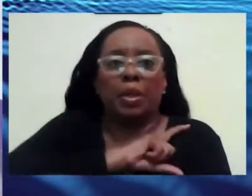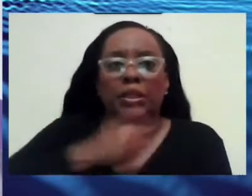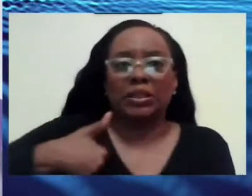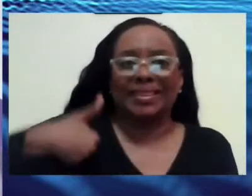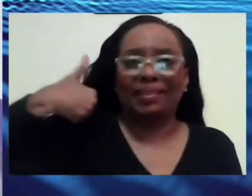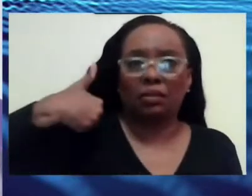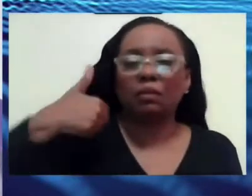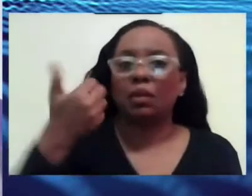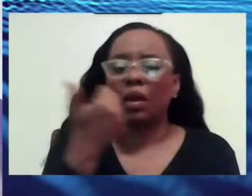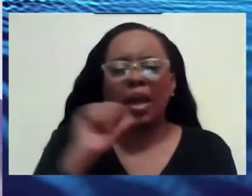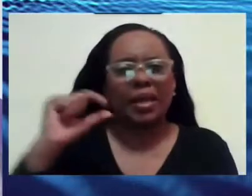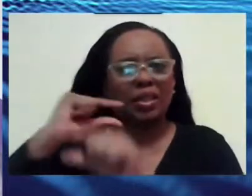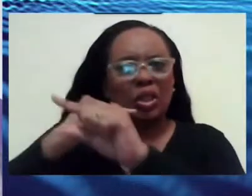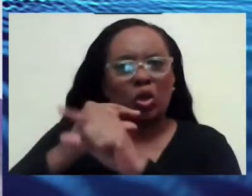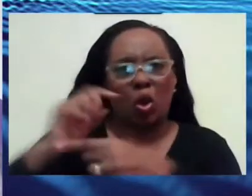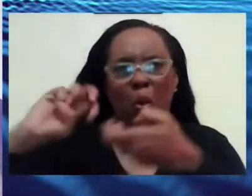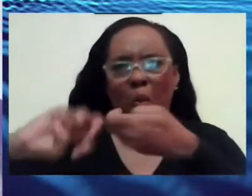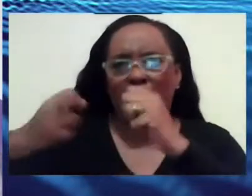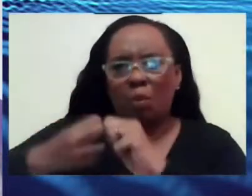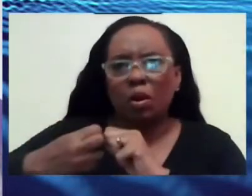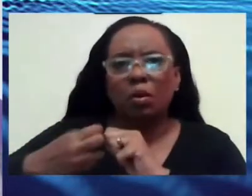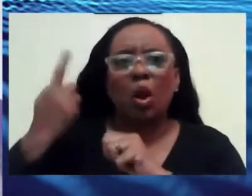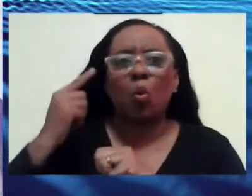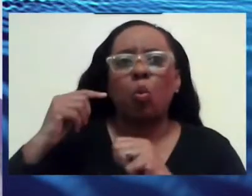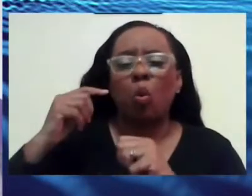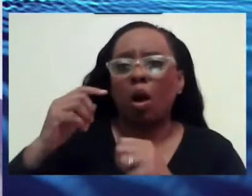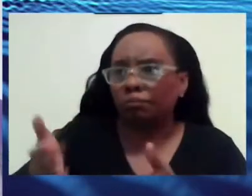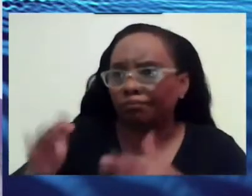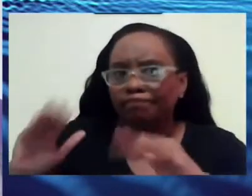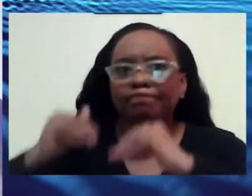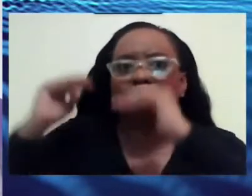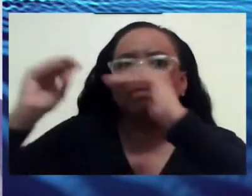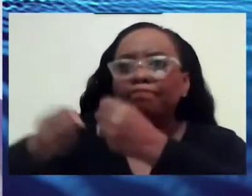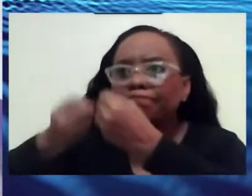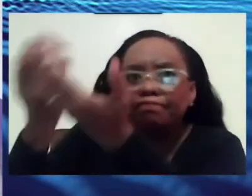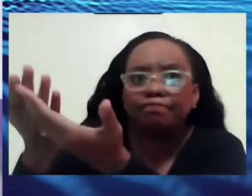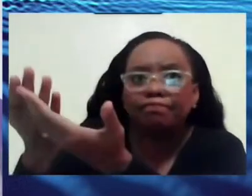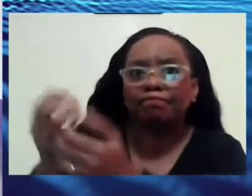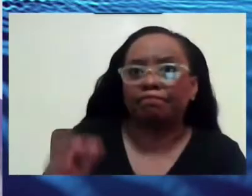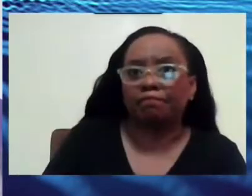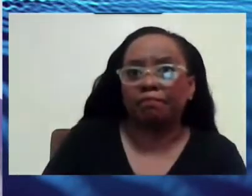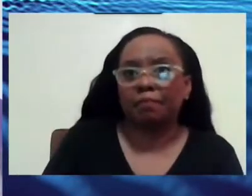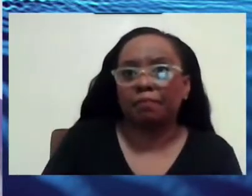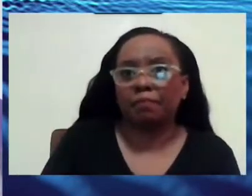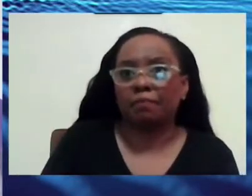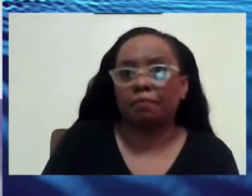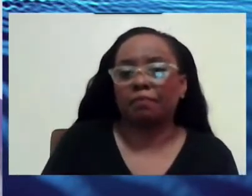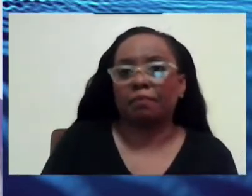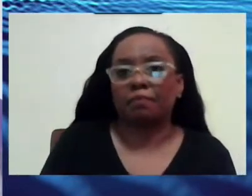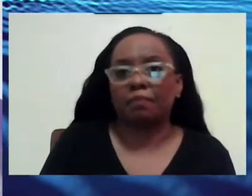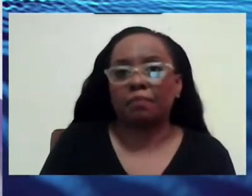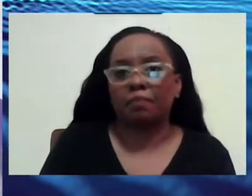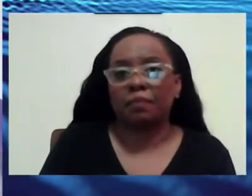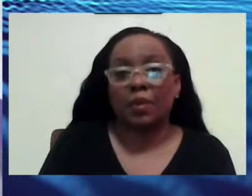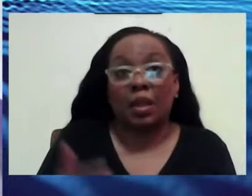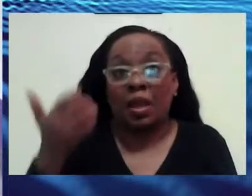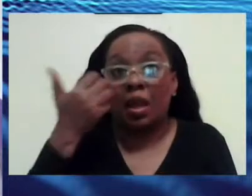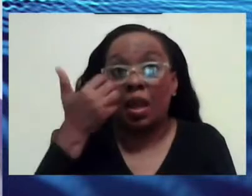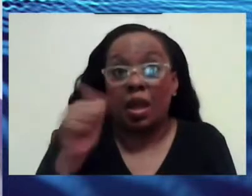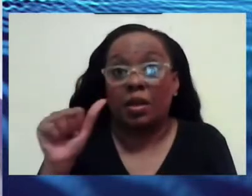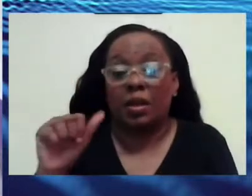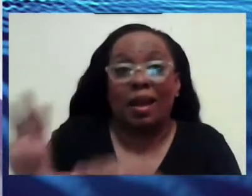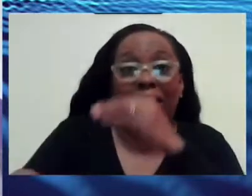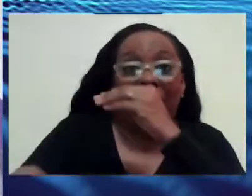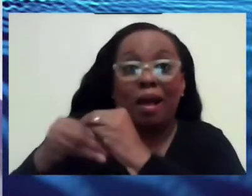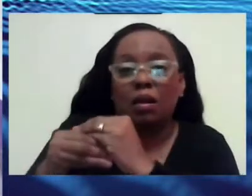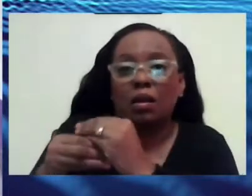Any security related issues are escalated to that level, and any requirements for surge support to